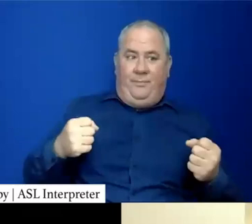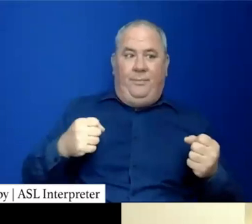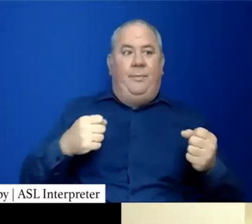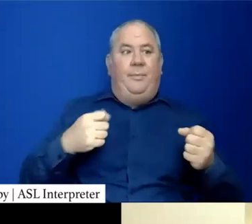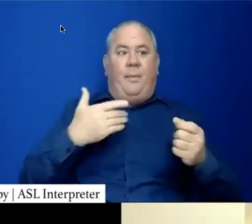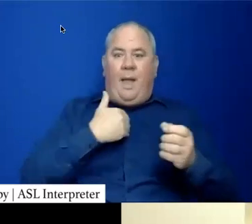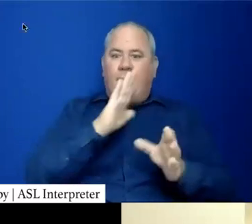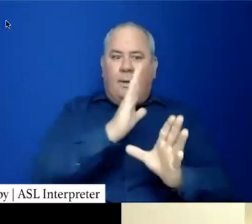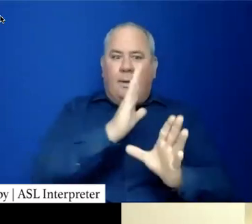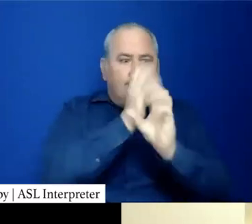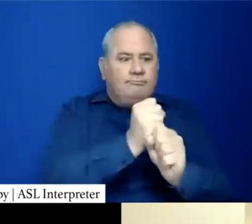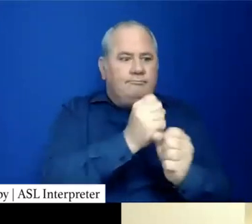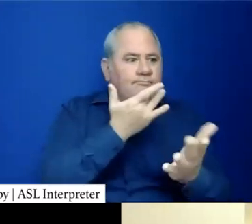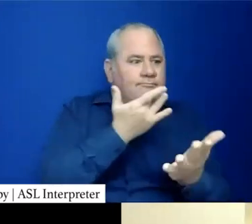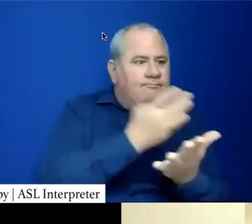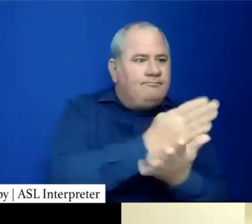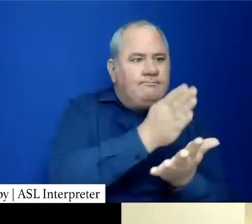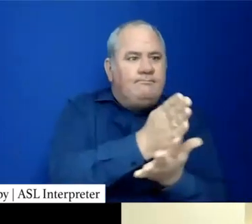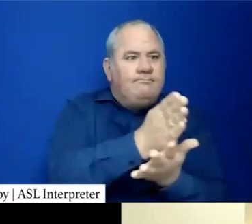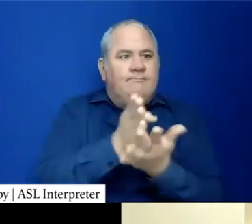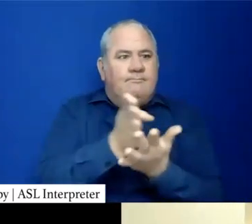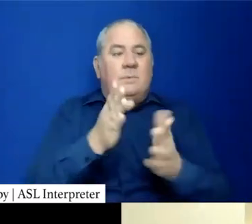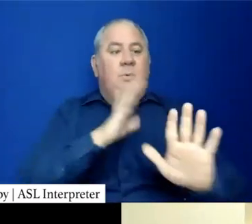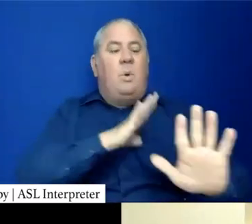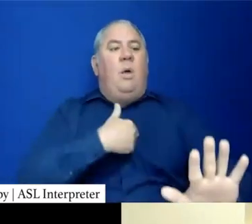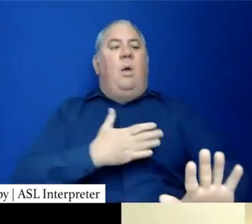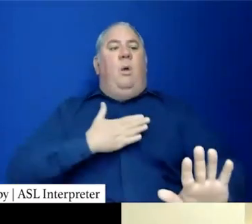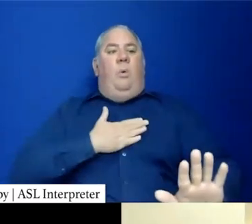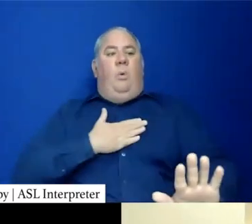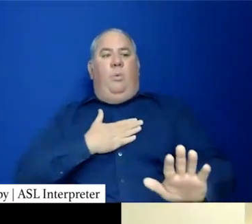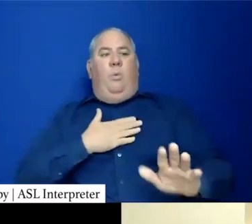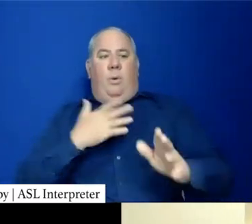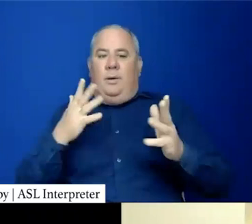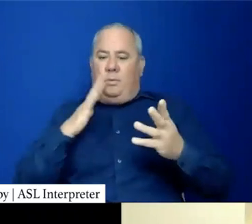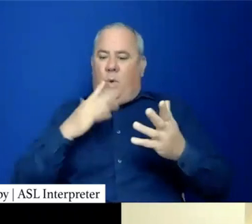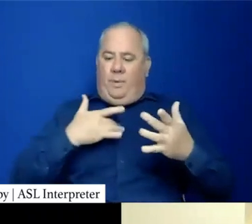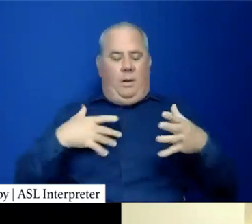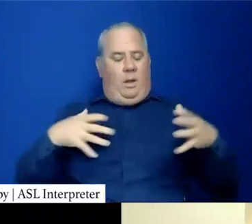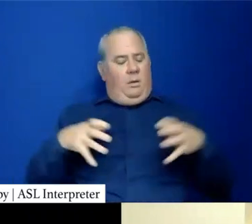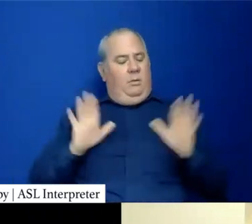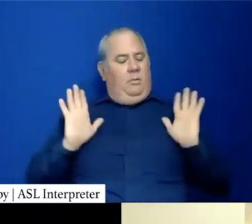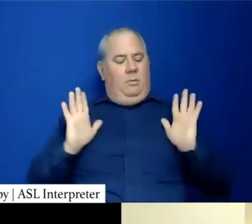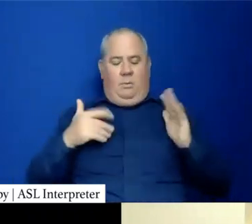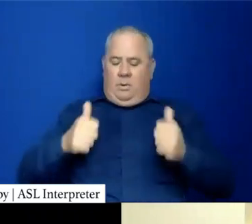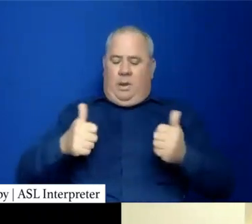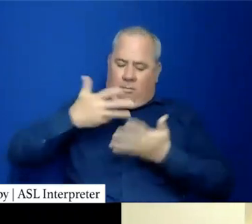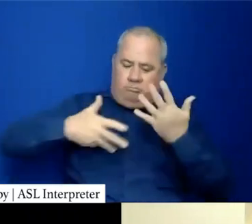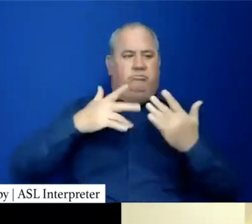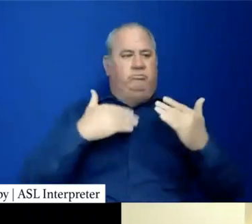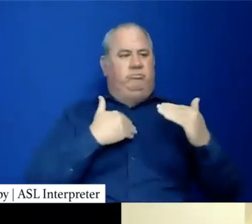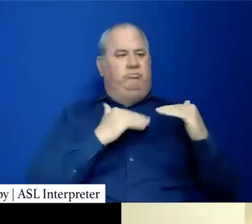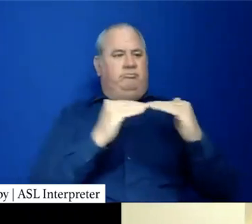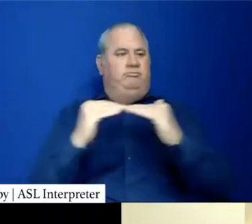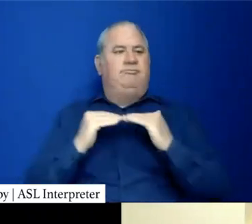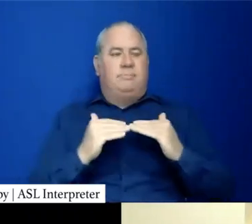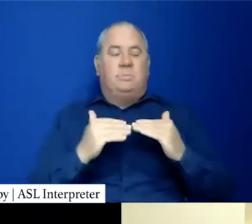can relax and be in each other's presence. And I am so looking forward to that. I cannot